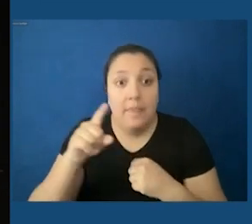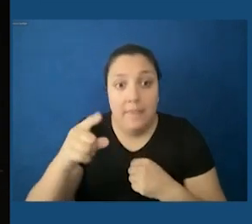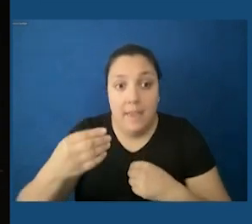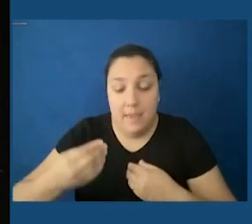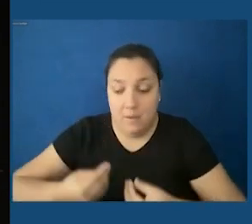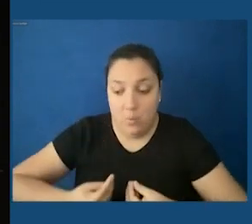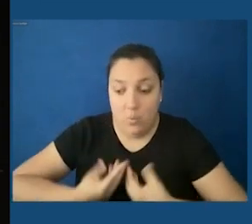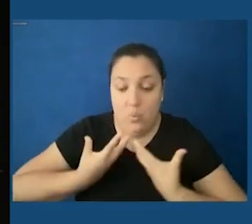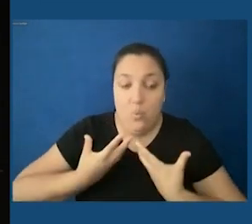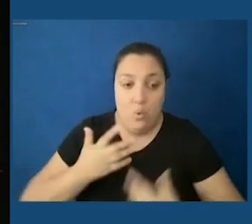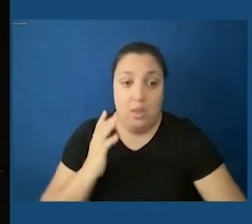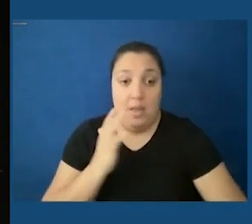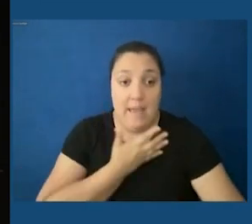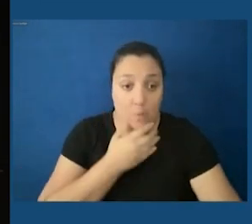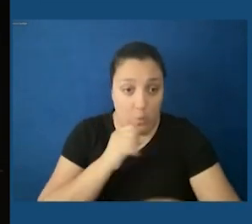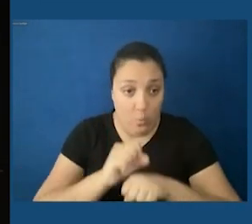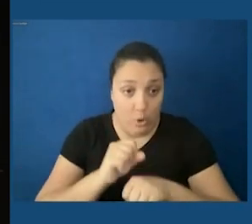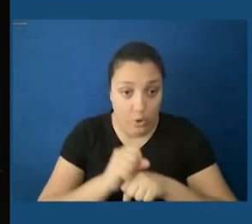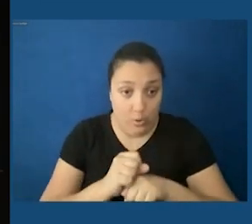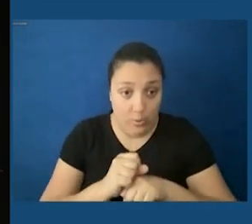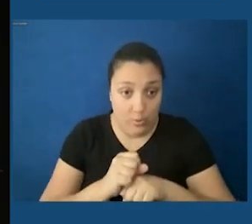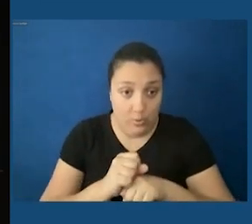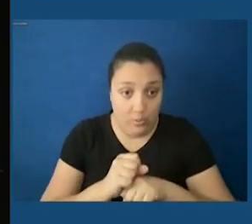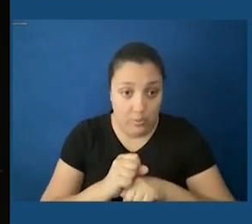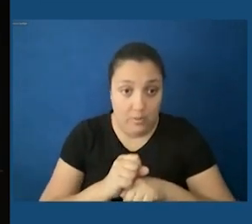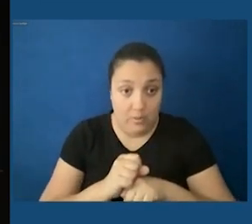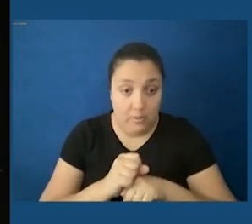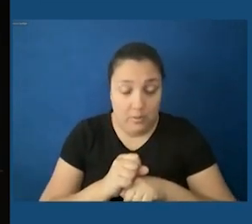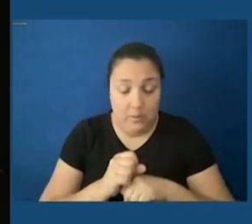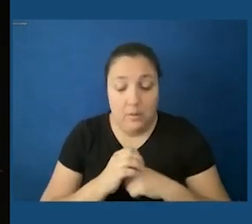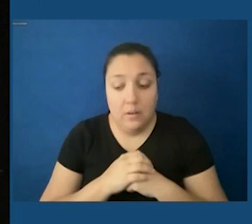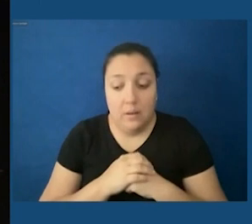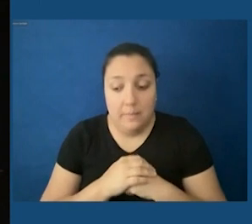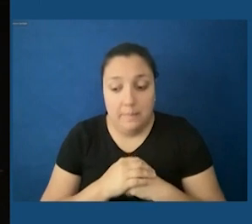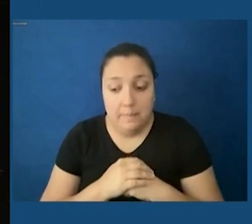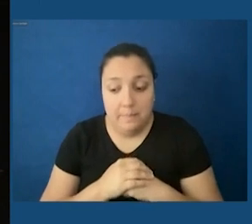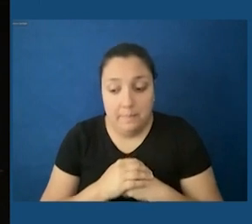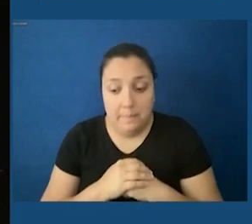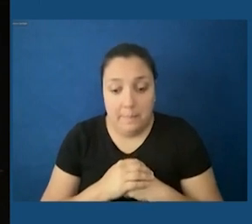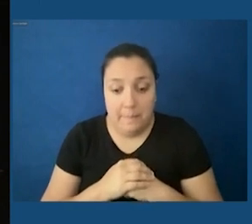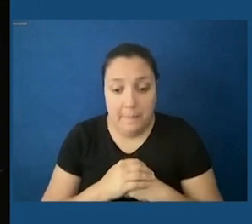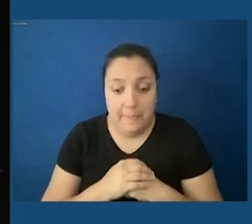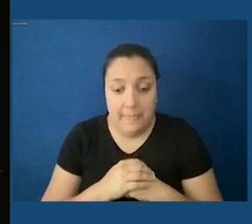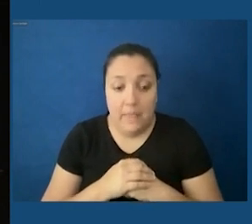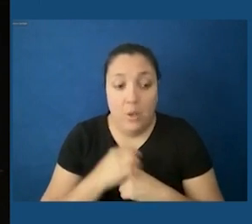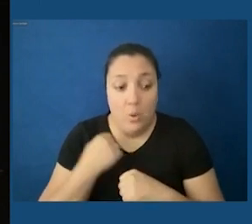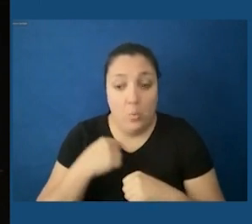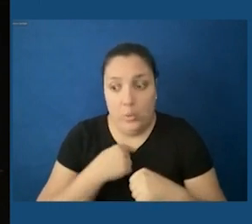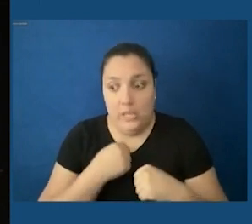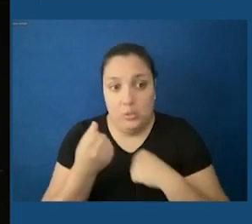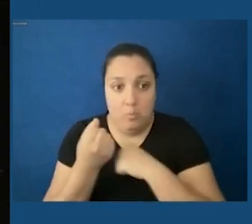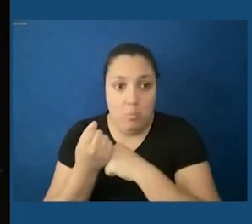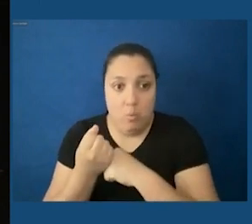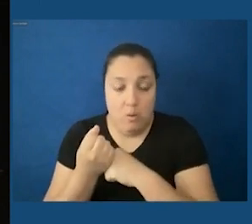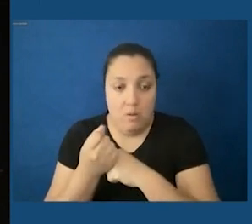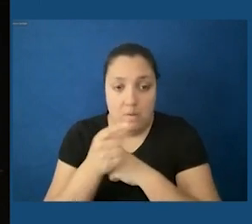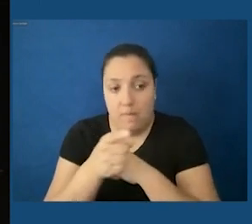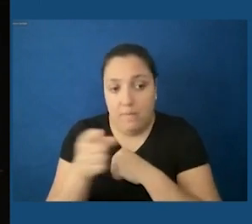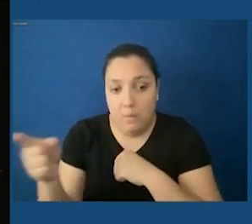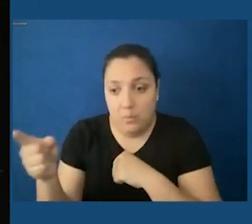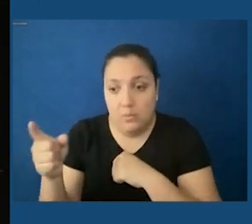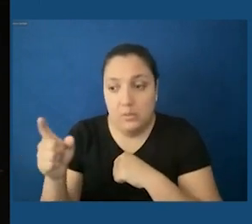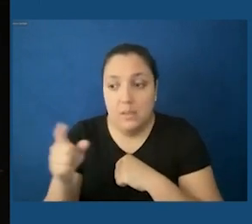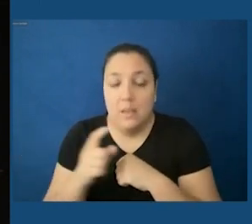our work through our specific mandates. So we validate those stories, and please continue to share those